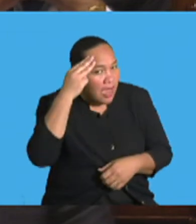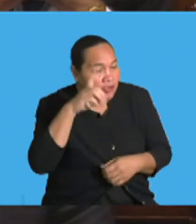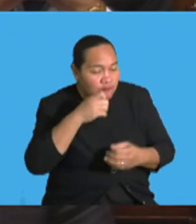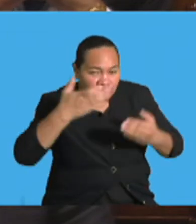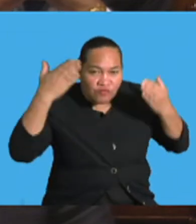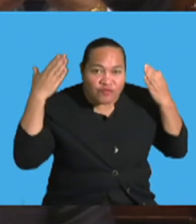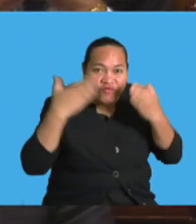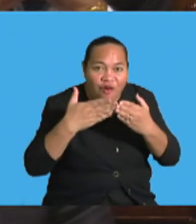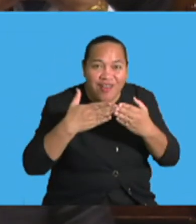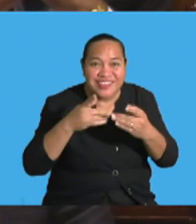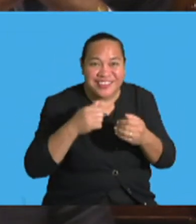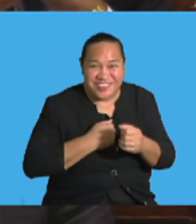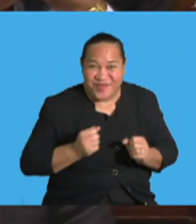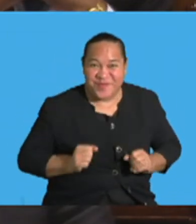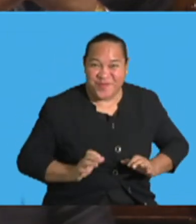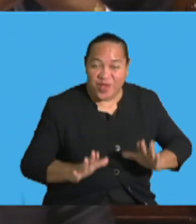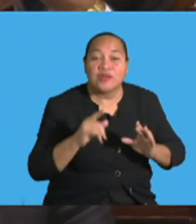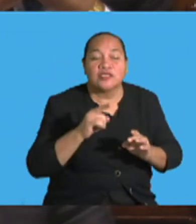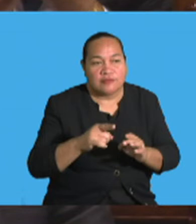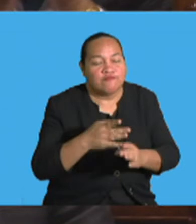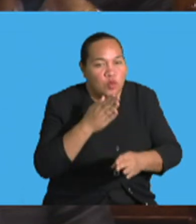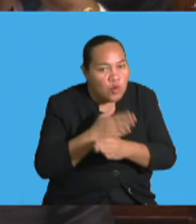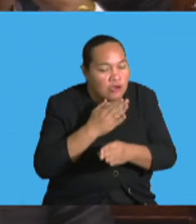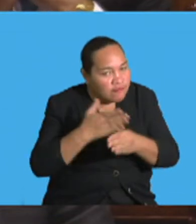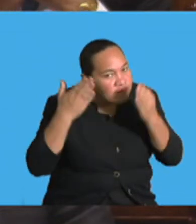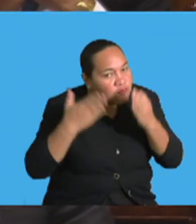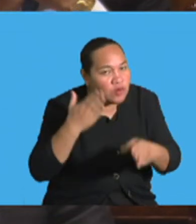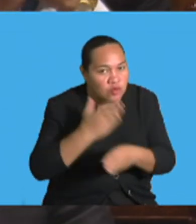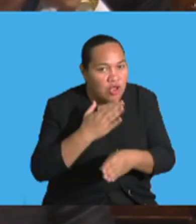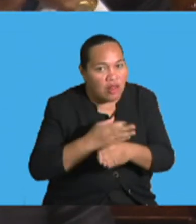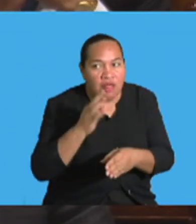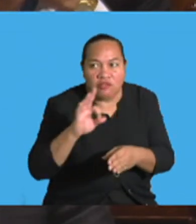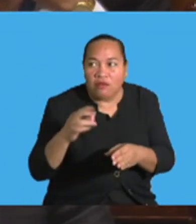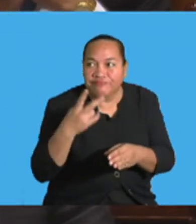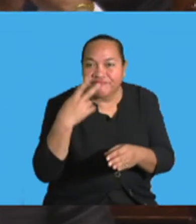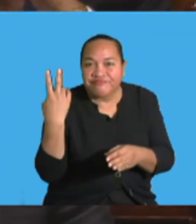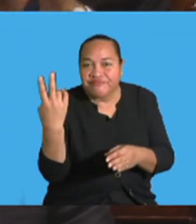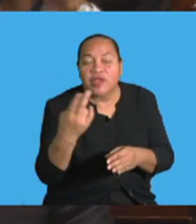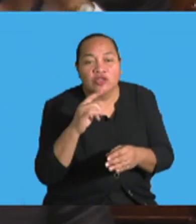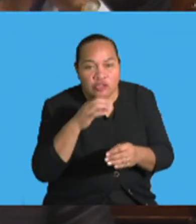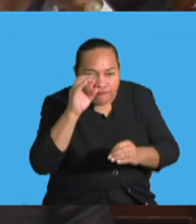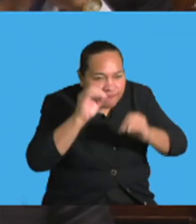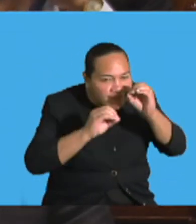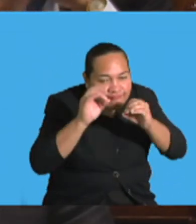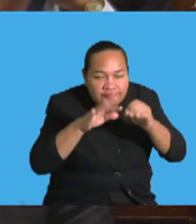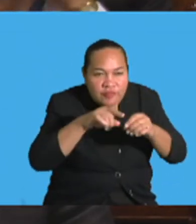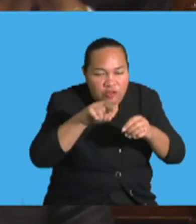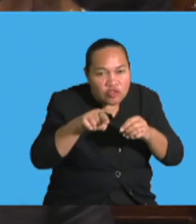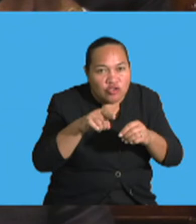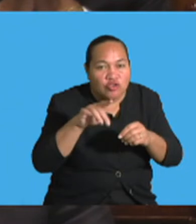focused and committed through the term of their engagement and to honour and observe their contract